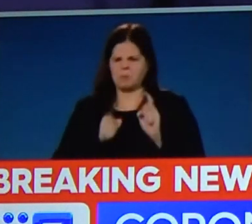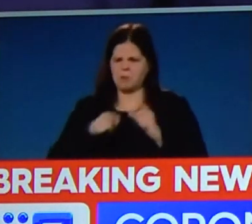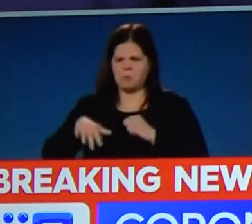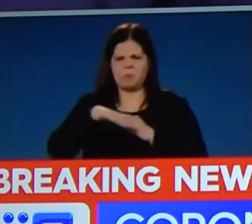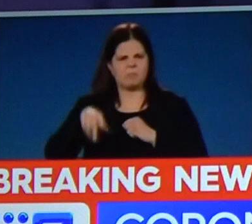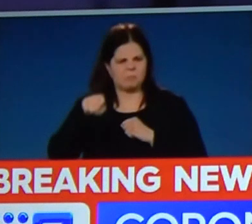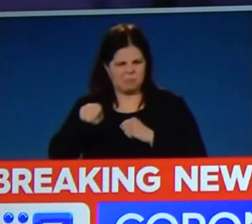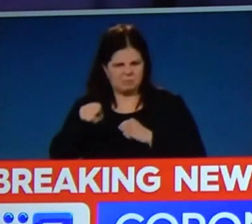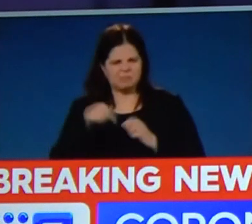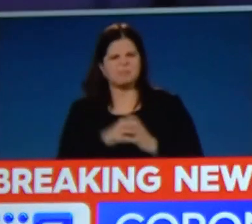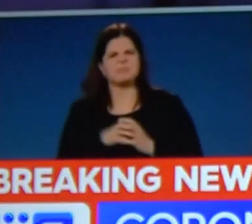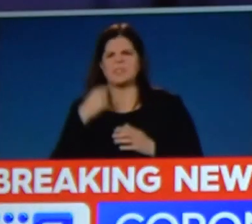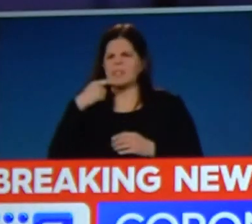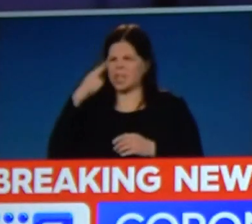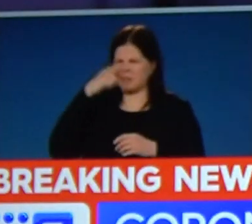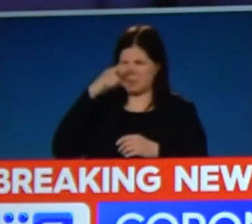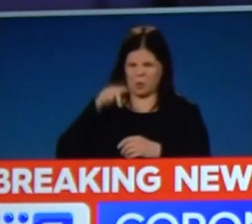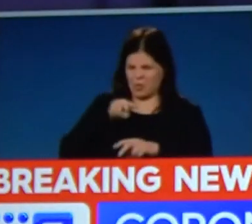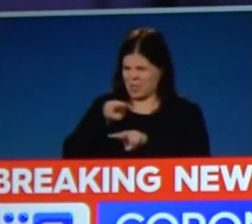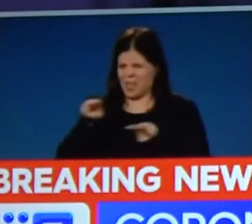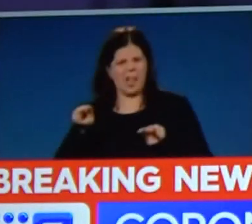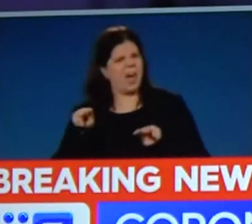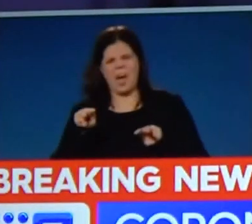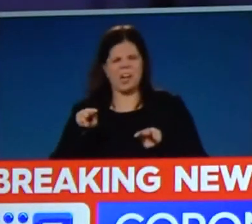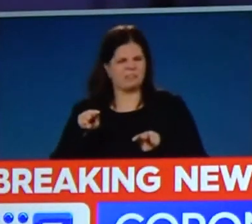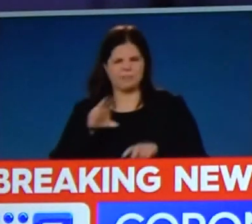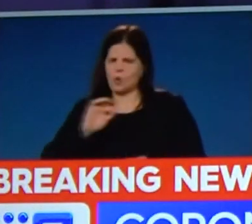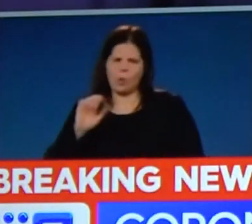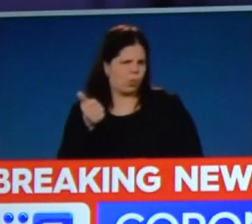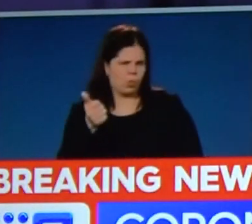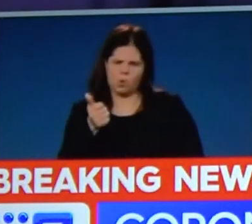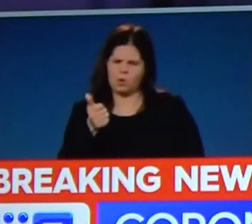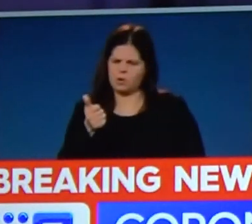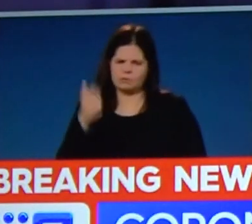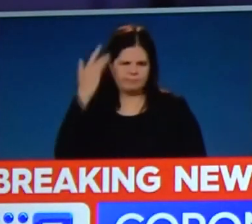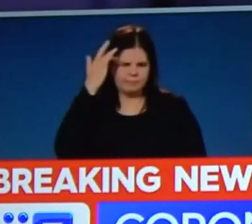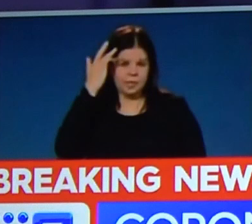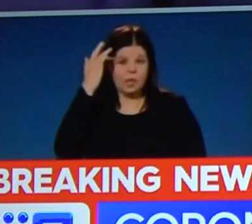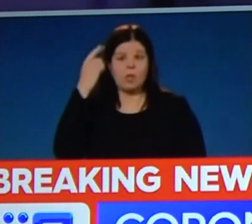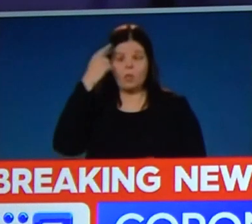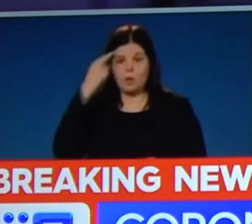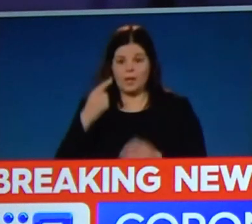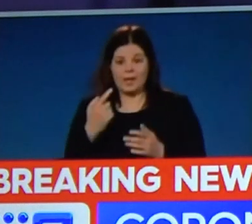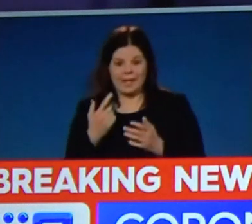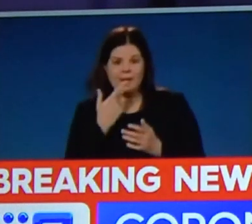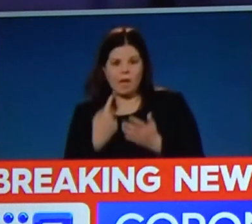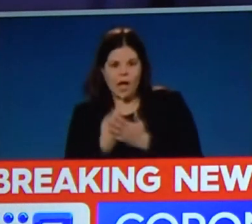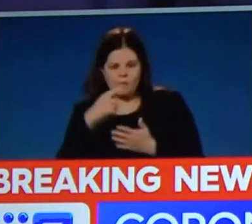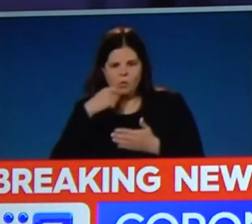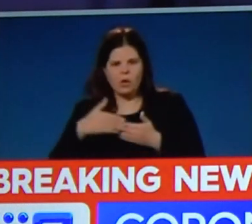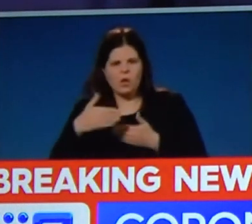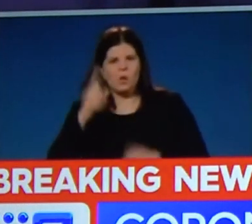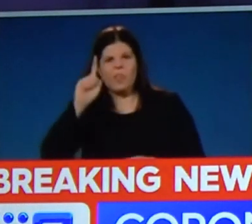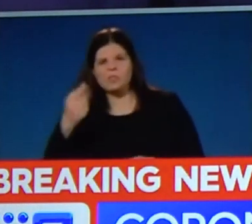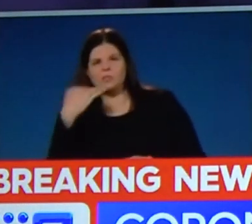word, crap, and that if it didn't change, we were on track to have 100,000 COVID-19 cases within 3 weeks. Do you